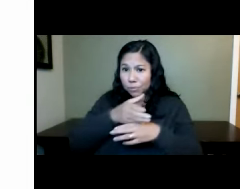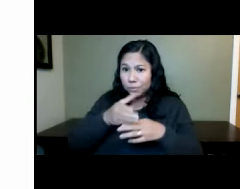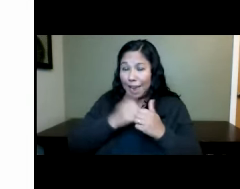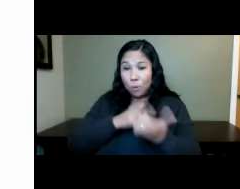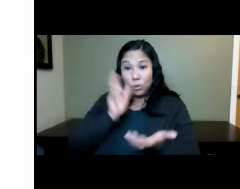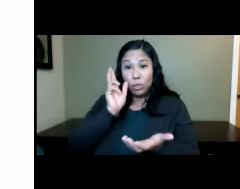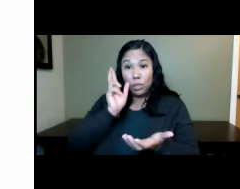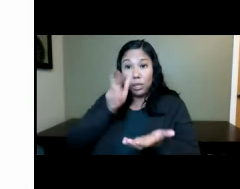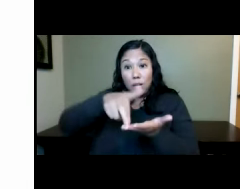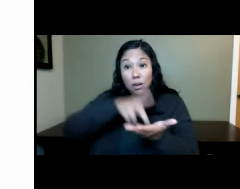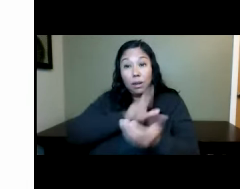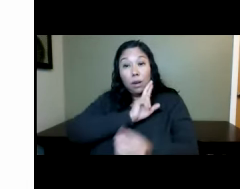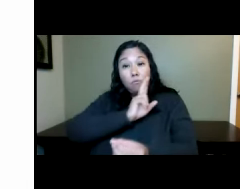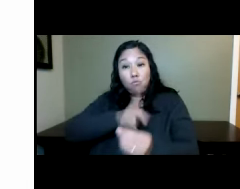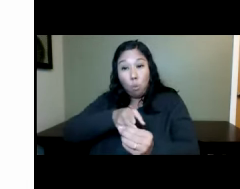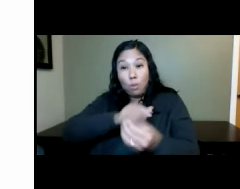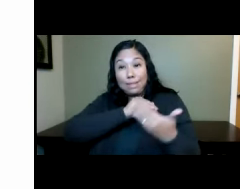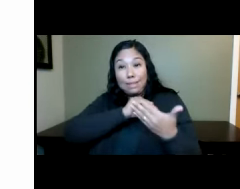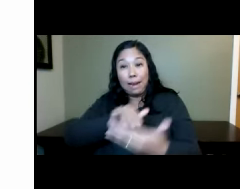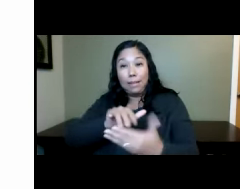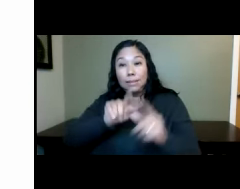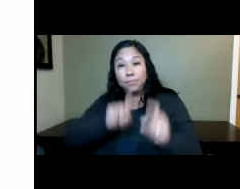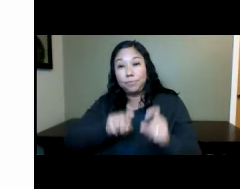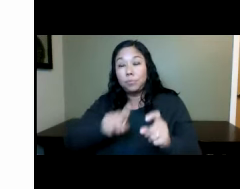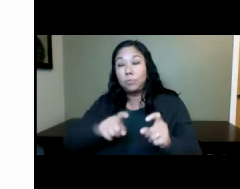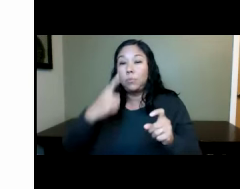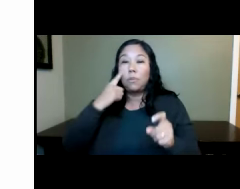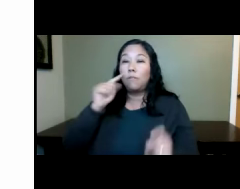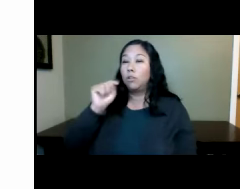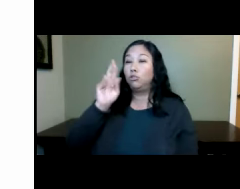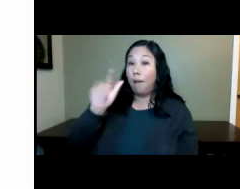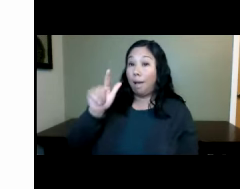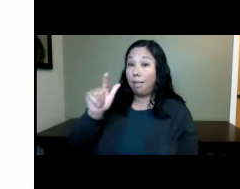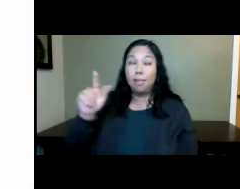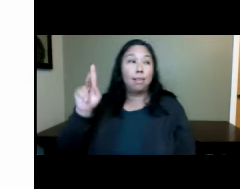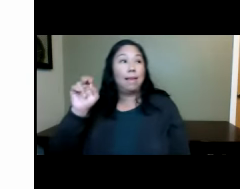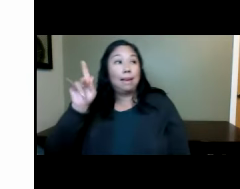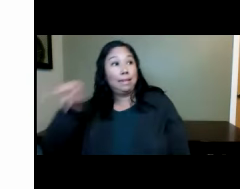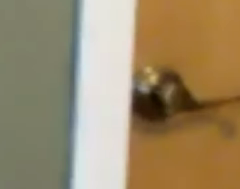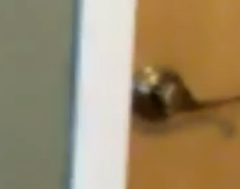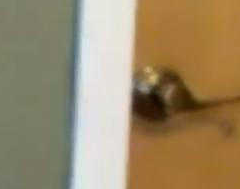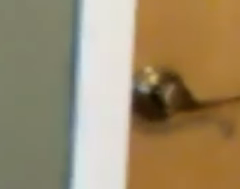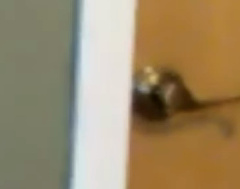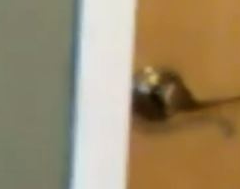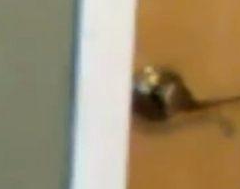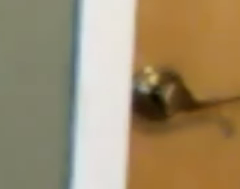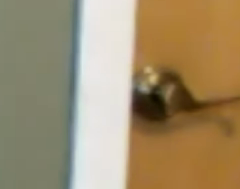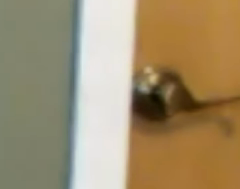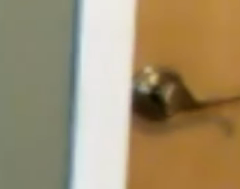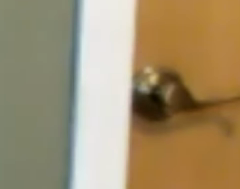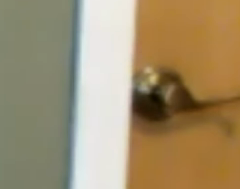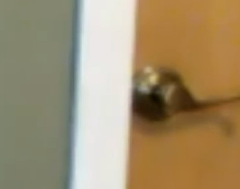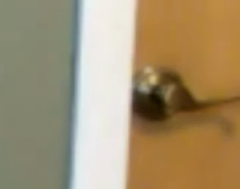the study for the COVID vaccine trials? Keni answered, you can enroll through